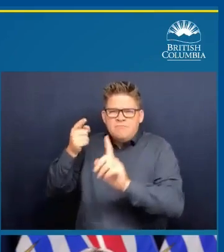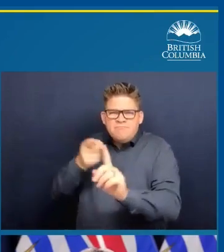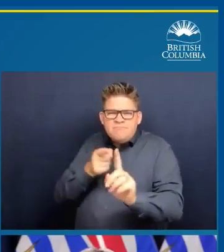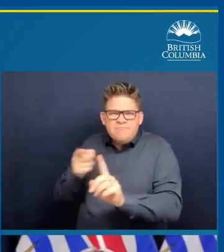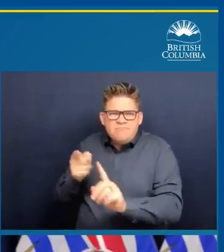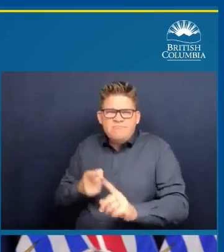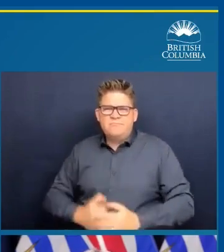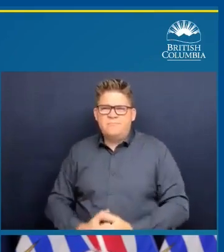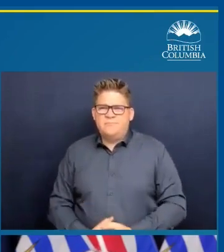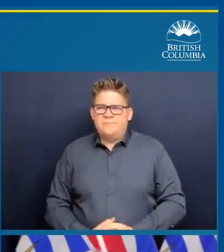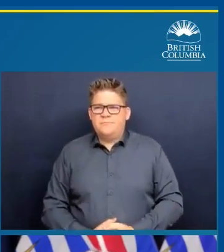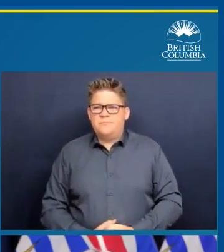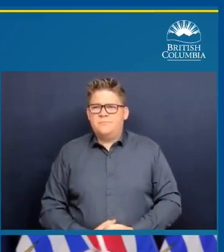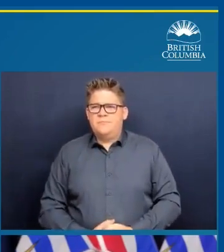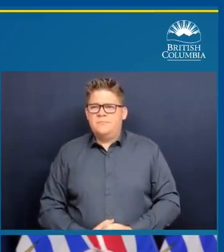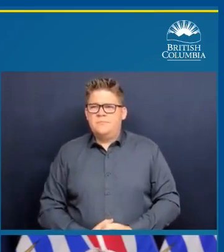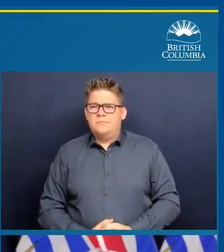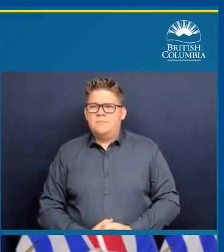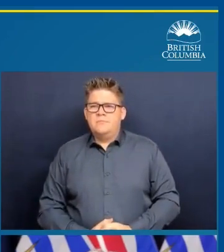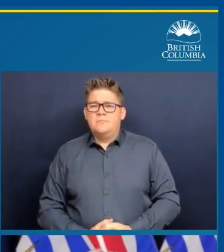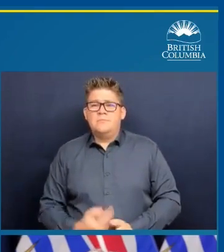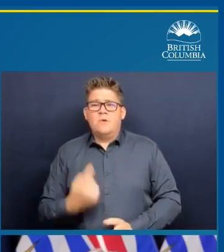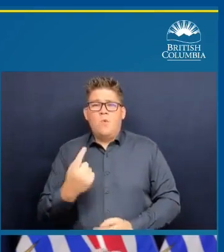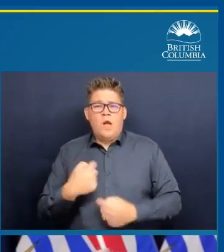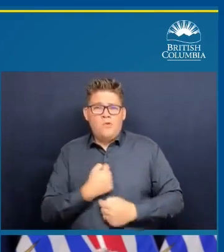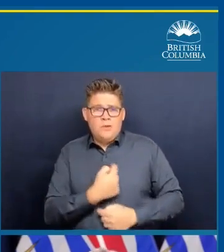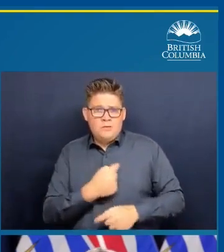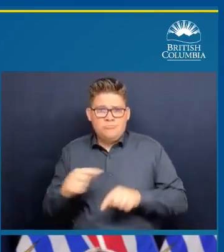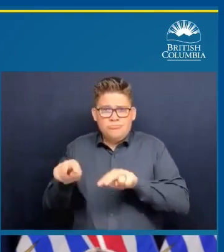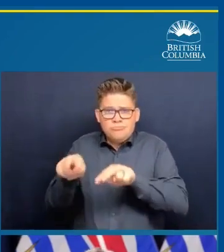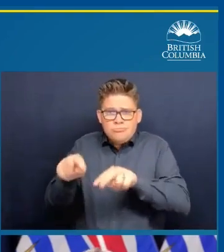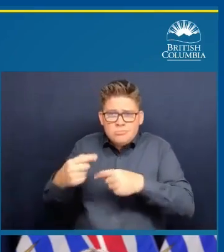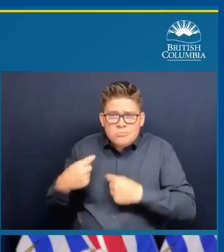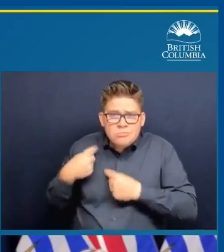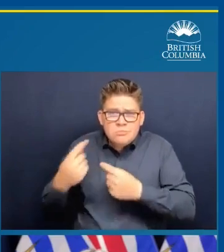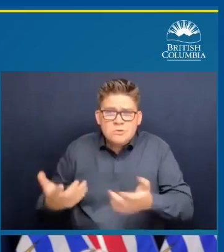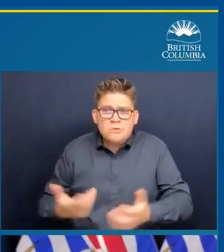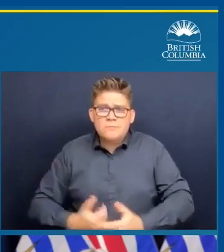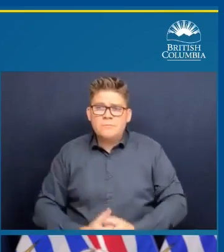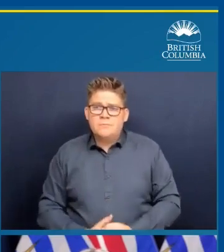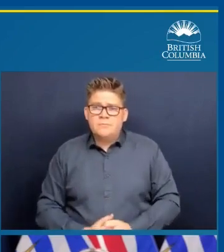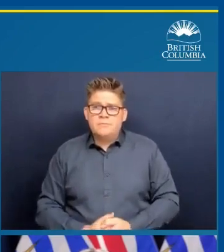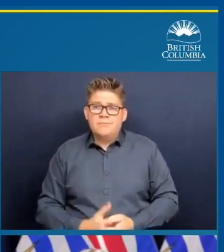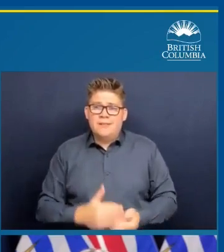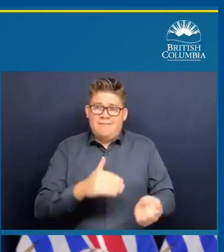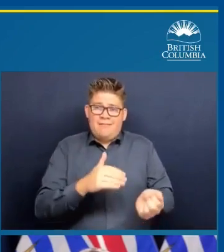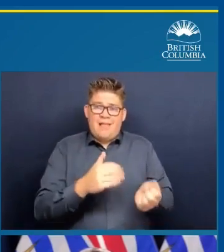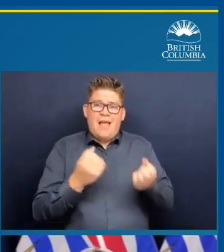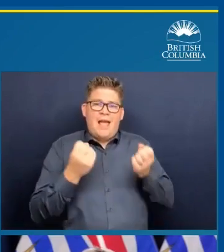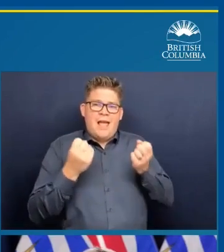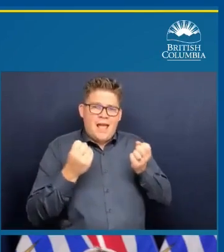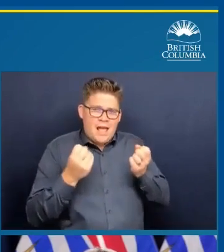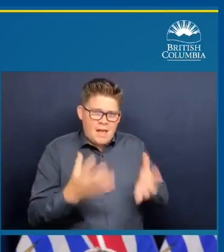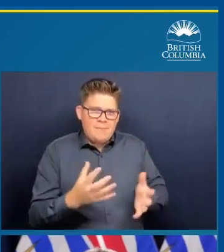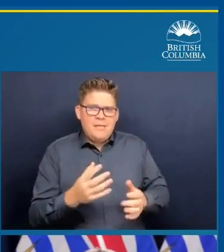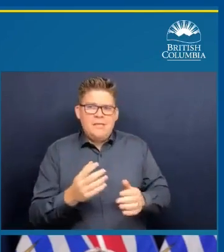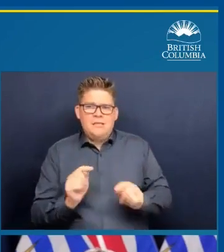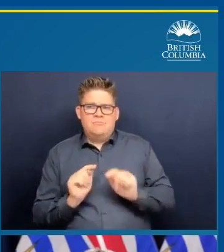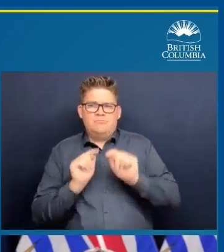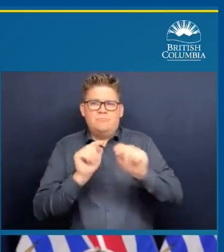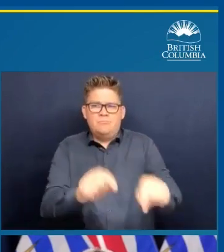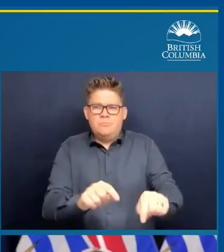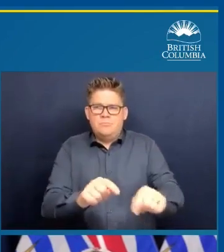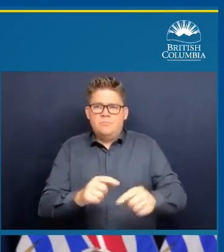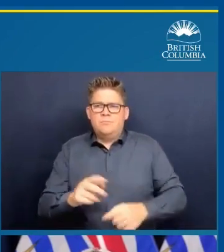time is physician visits and community visits to healthcare practitioners, so physicians, nurse practitioners,